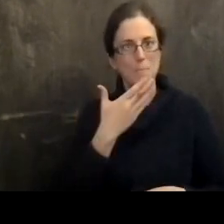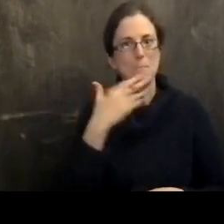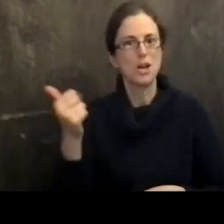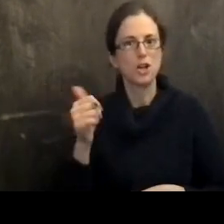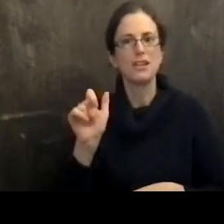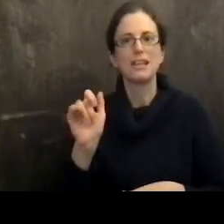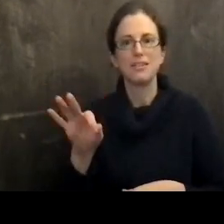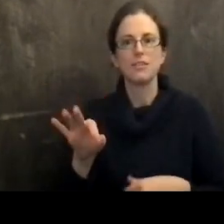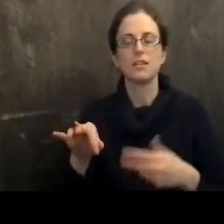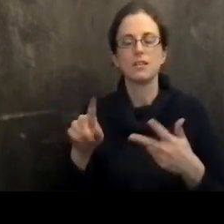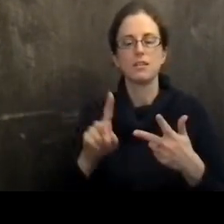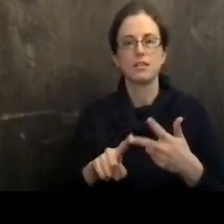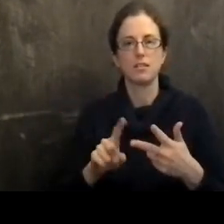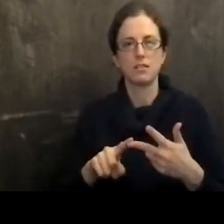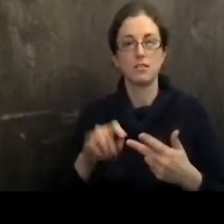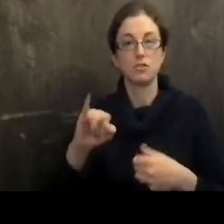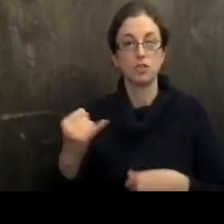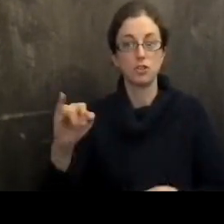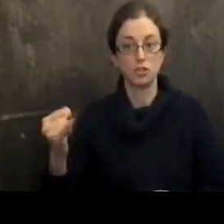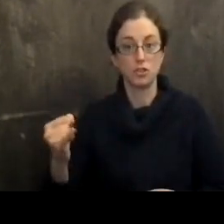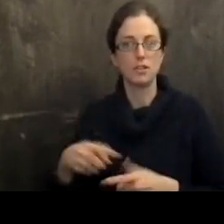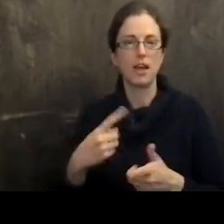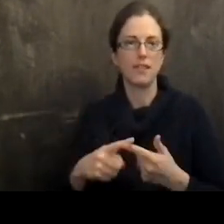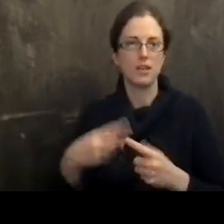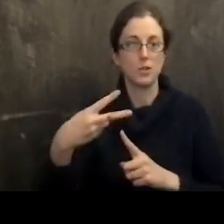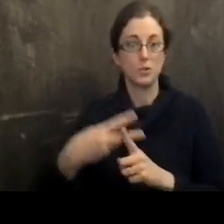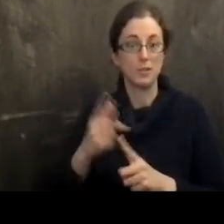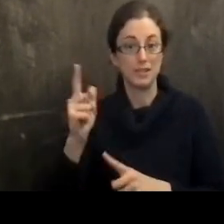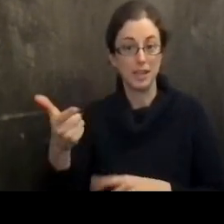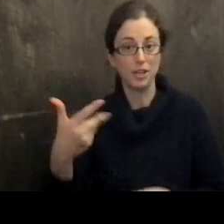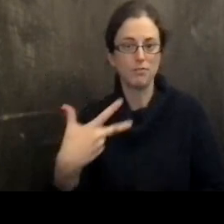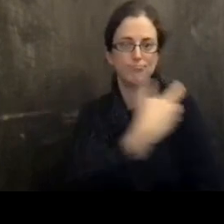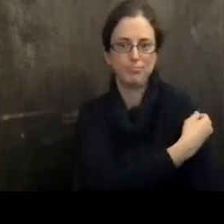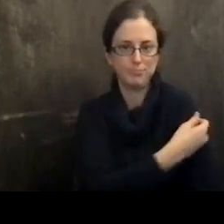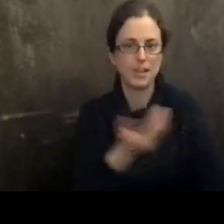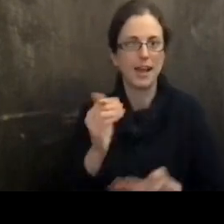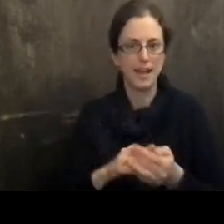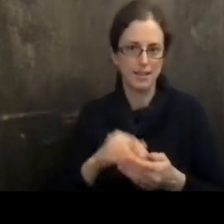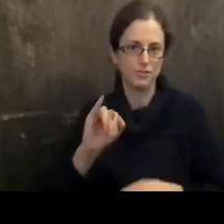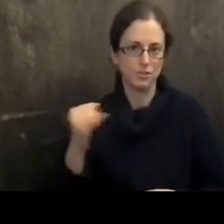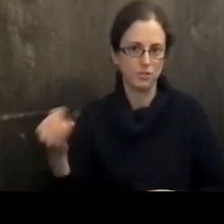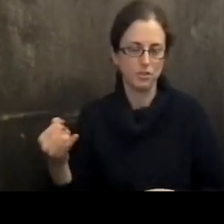after the initial dose. It is only approved for people 18 years and older.